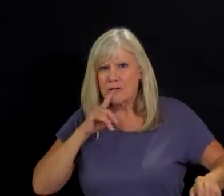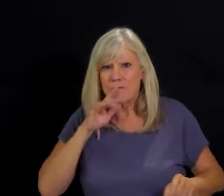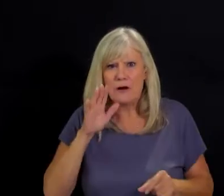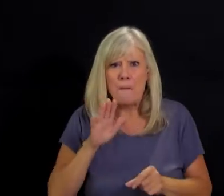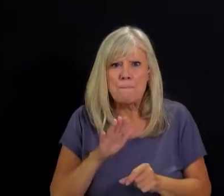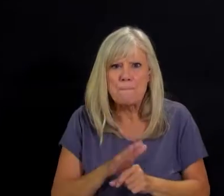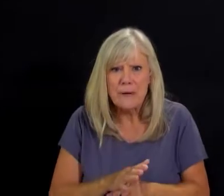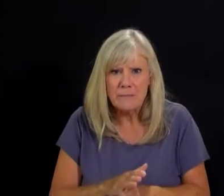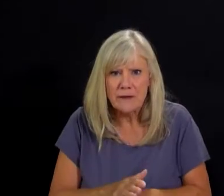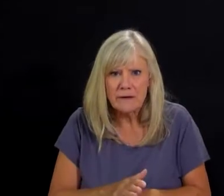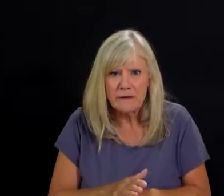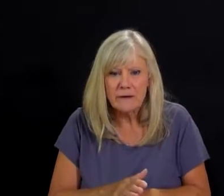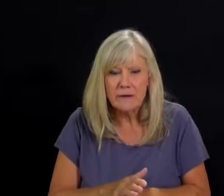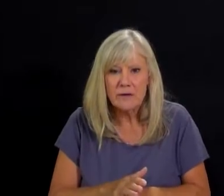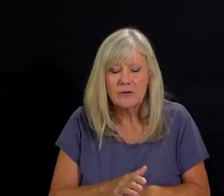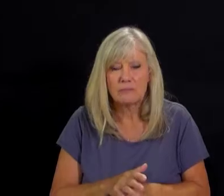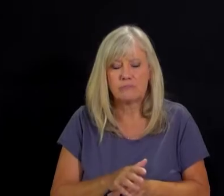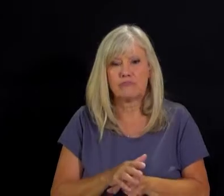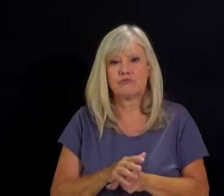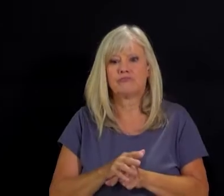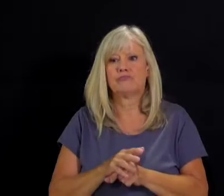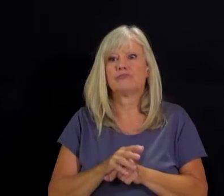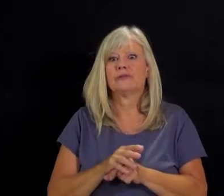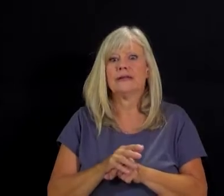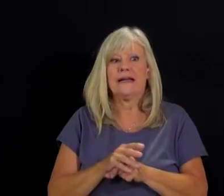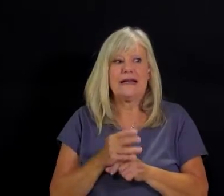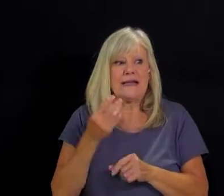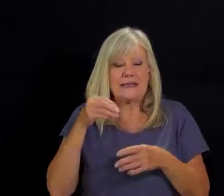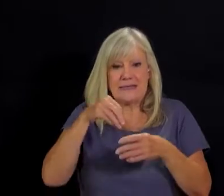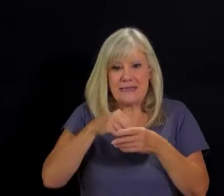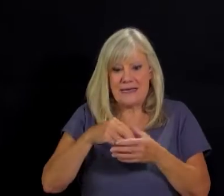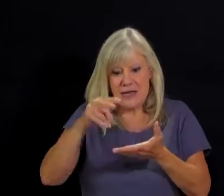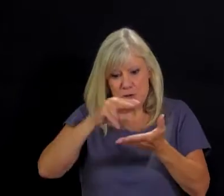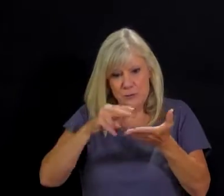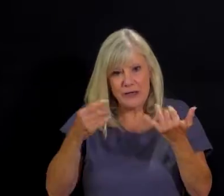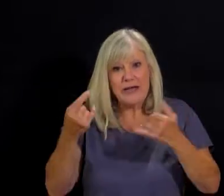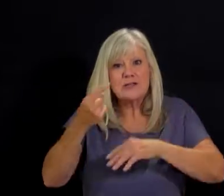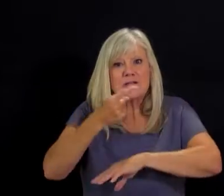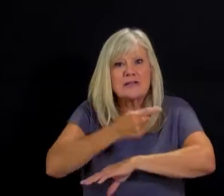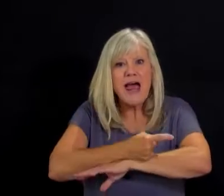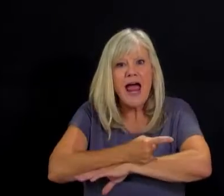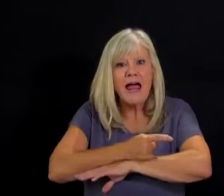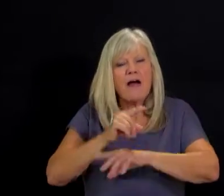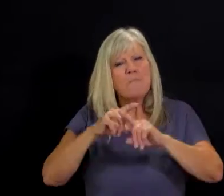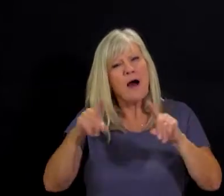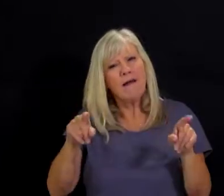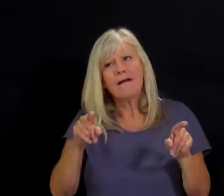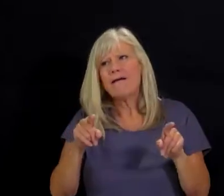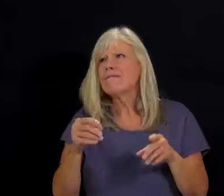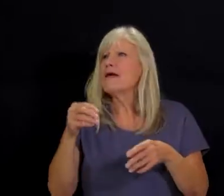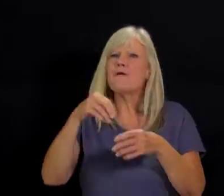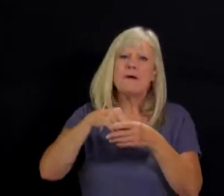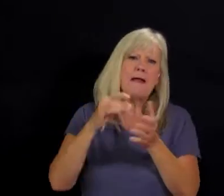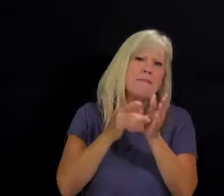and promise overflow in our readings today, but they overflow in the Bible and in our lives